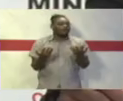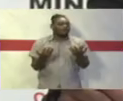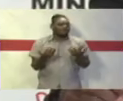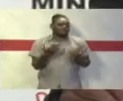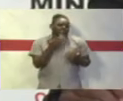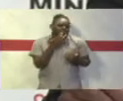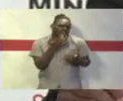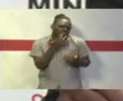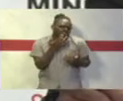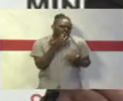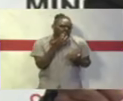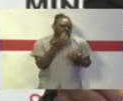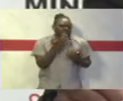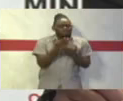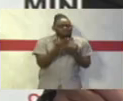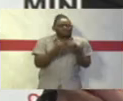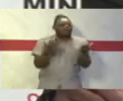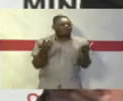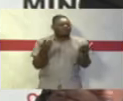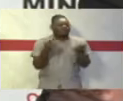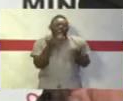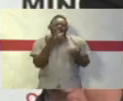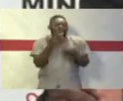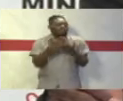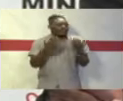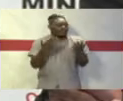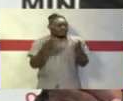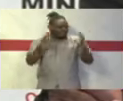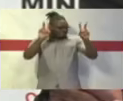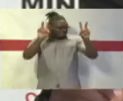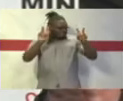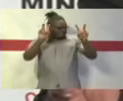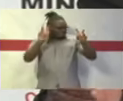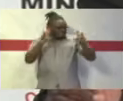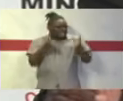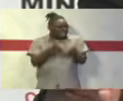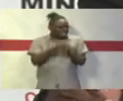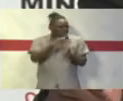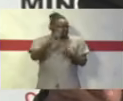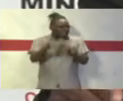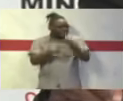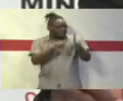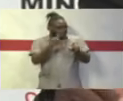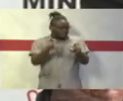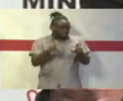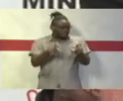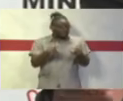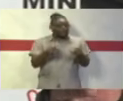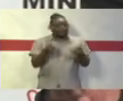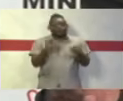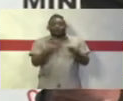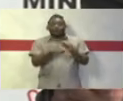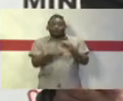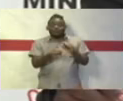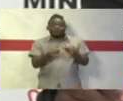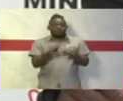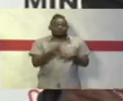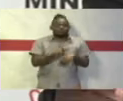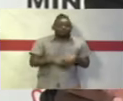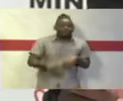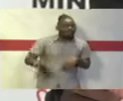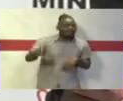the You Speak. On You Speak, we traverse the country to speak with you, to hear